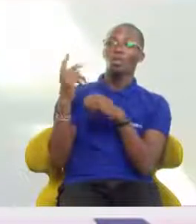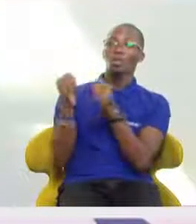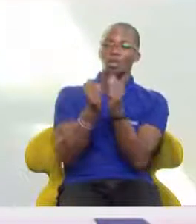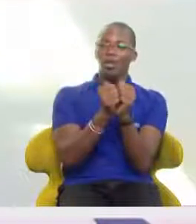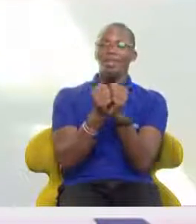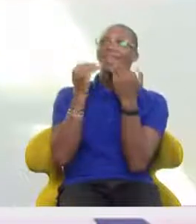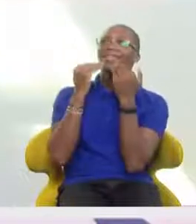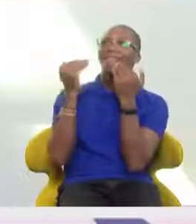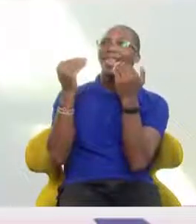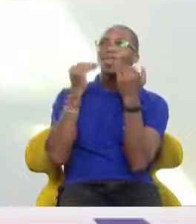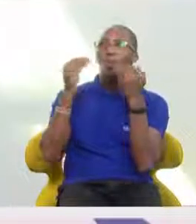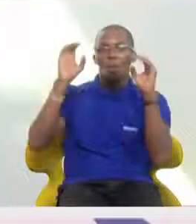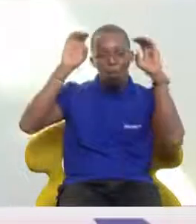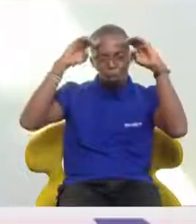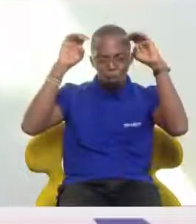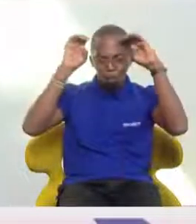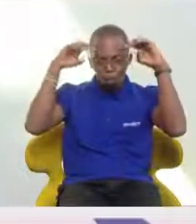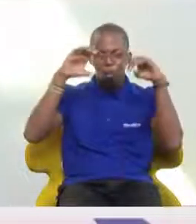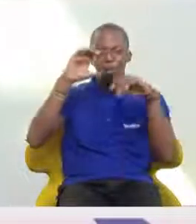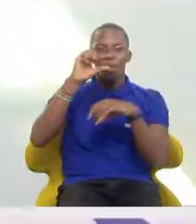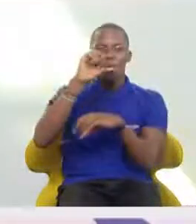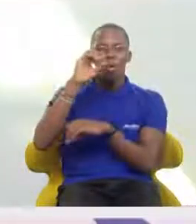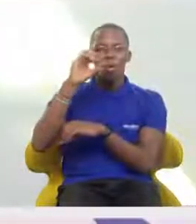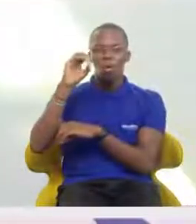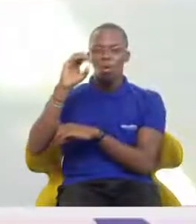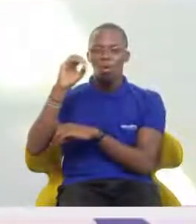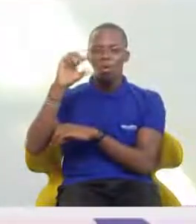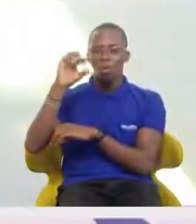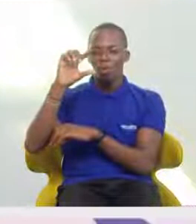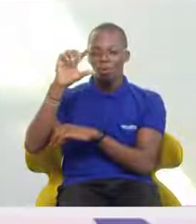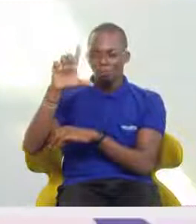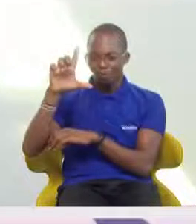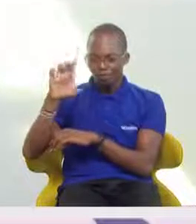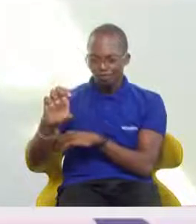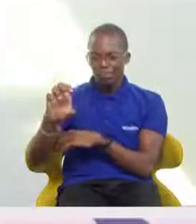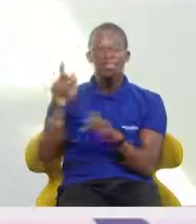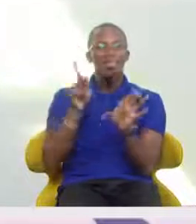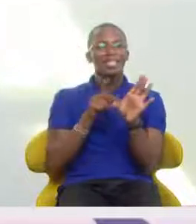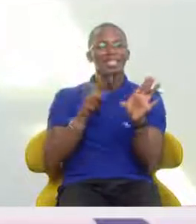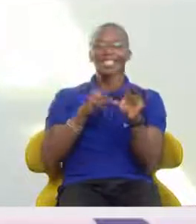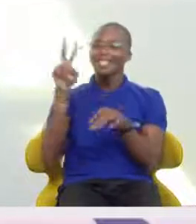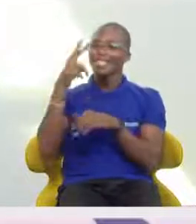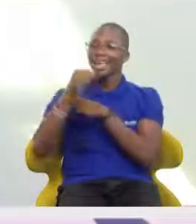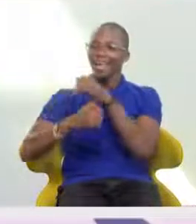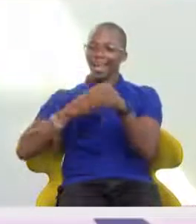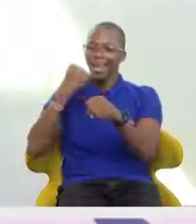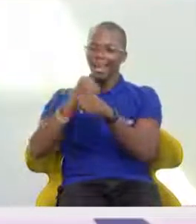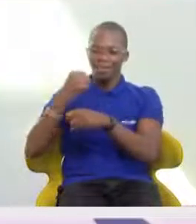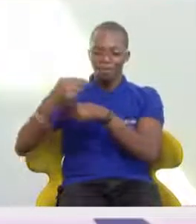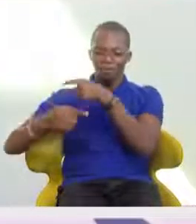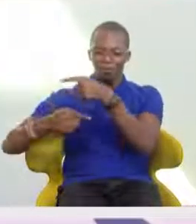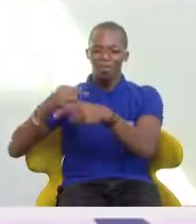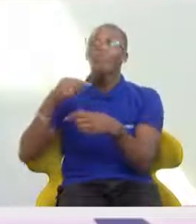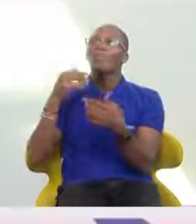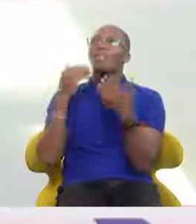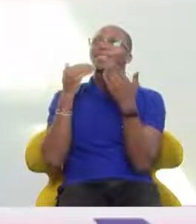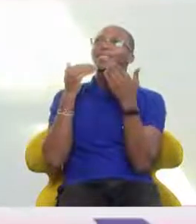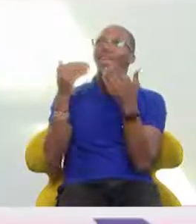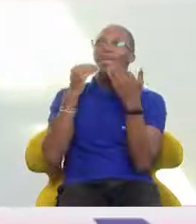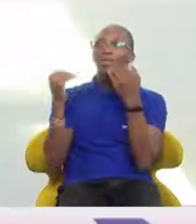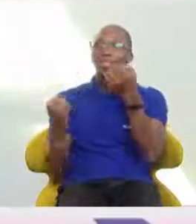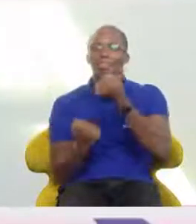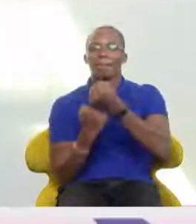develop a digital accessibility standard. We hope to work with other African countries to share knowledge and experience as we work